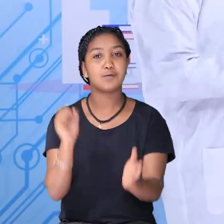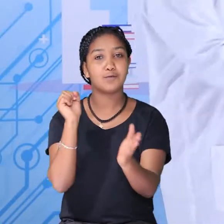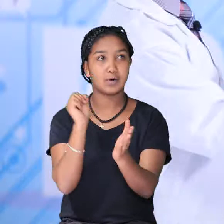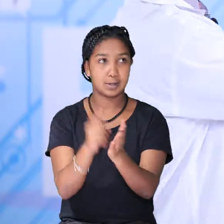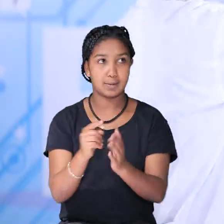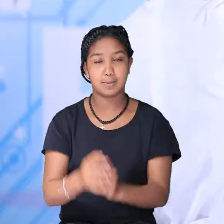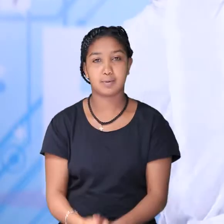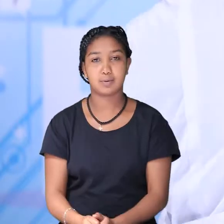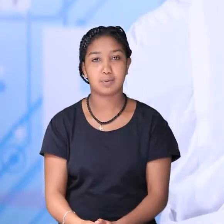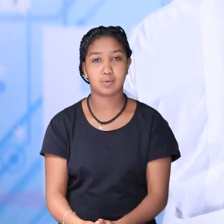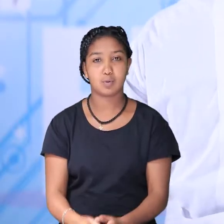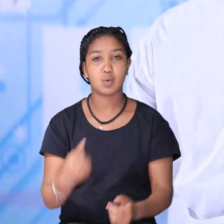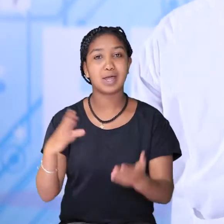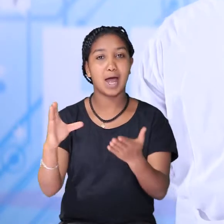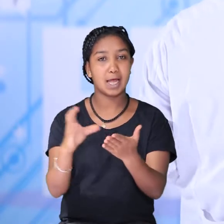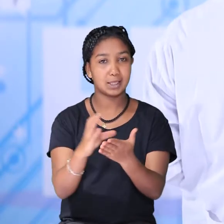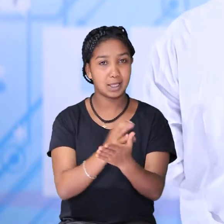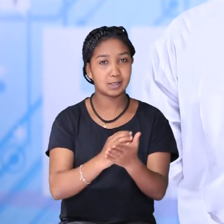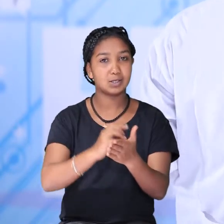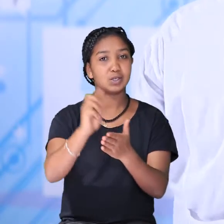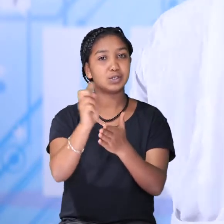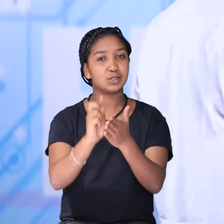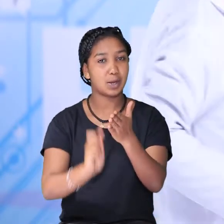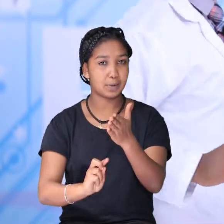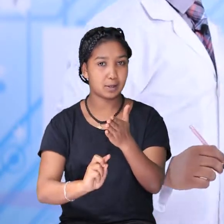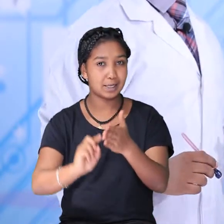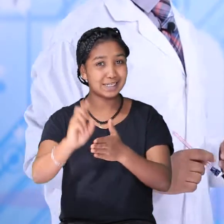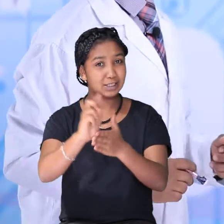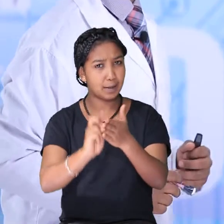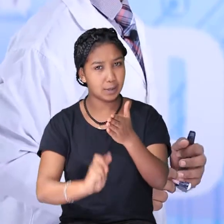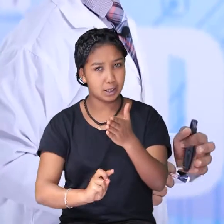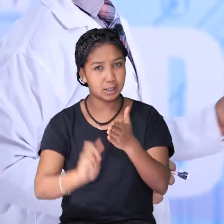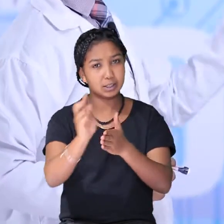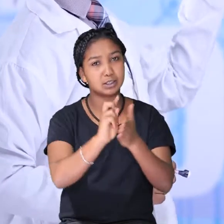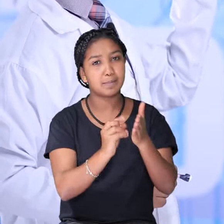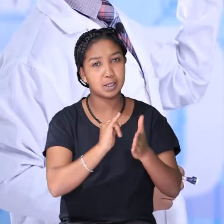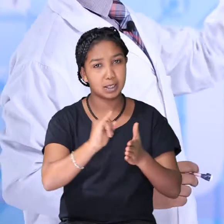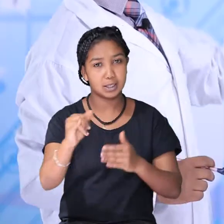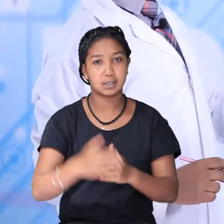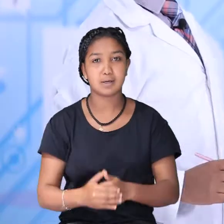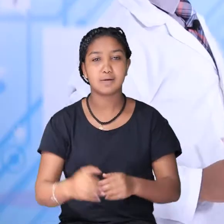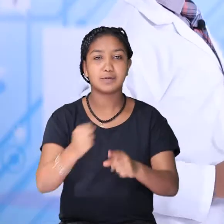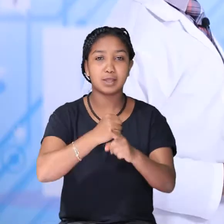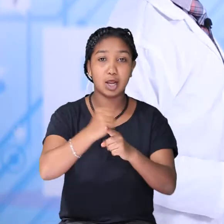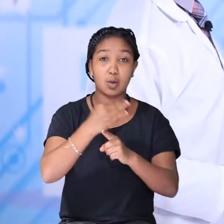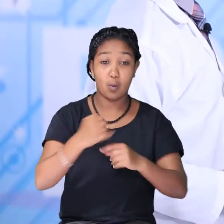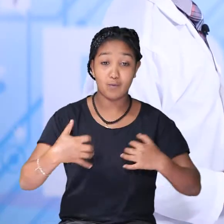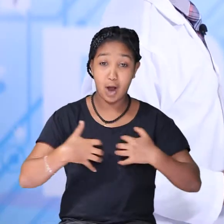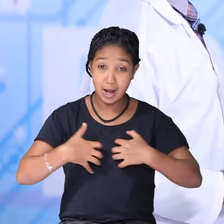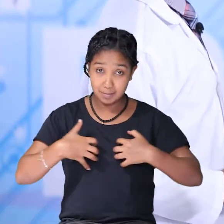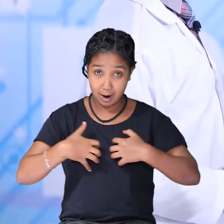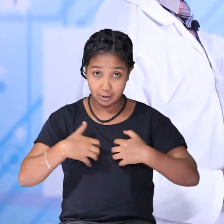example, we can take shaping. Shaping is training of